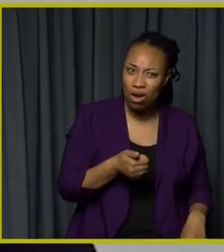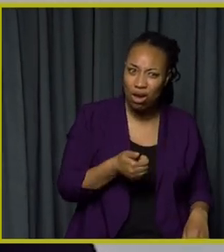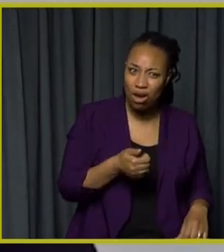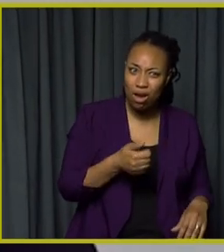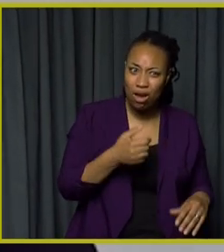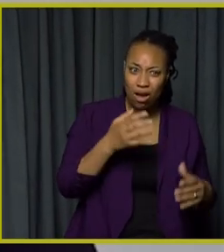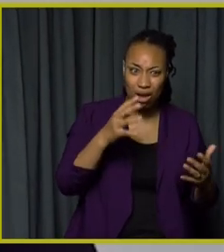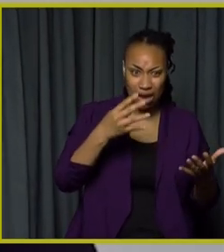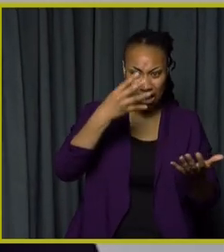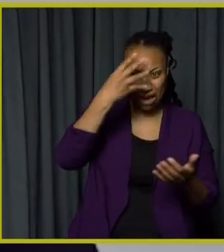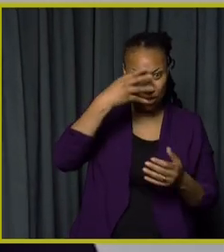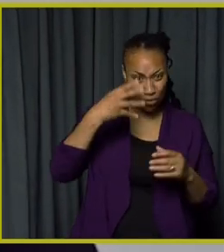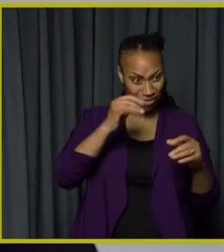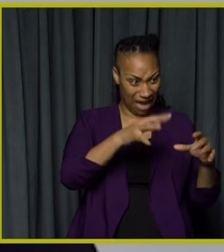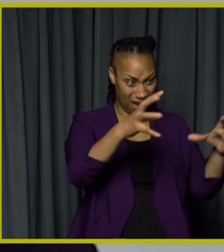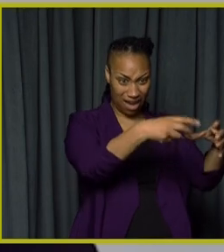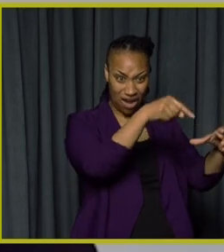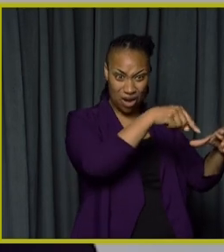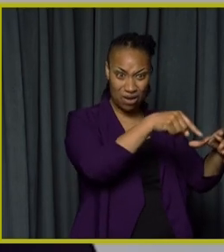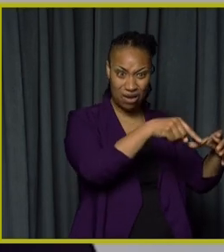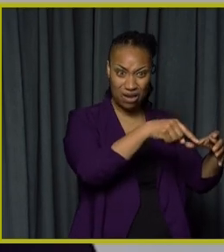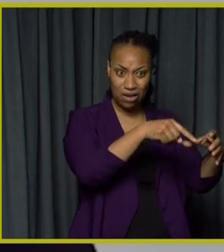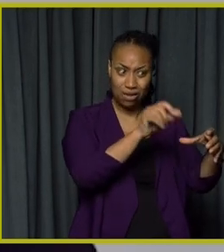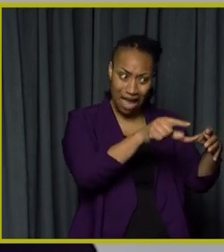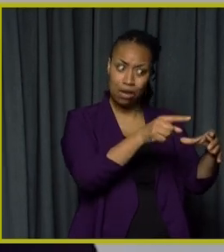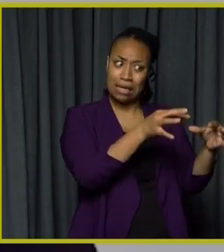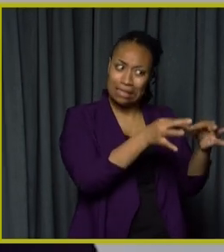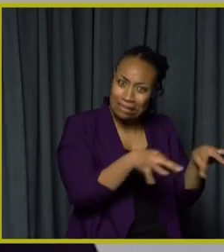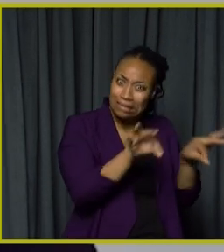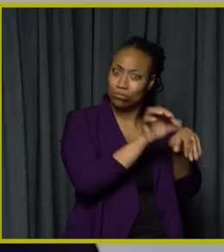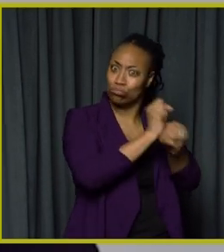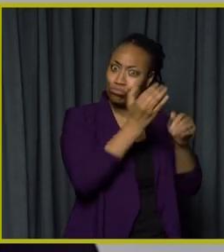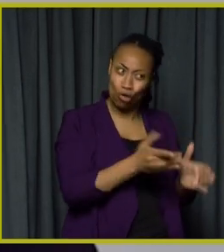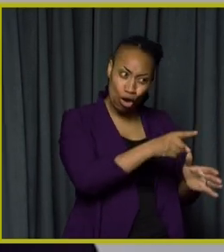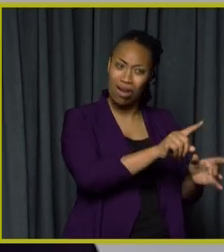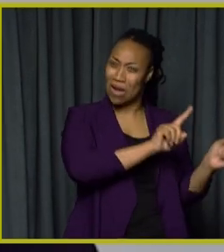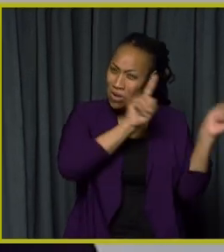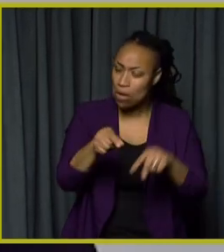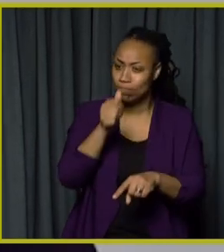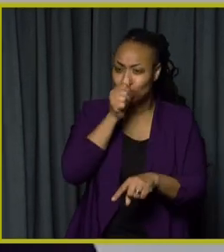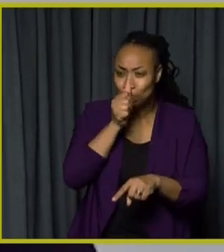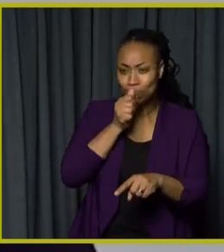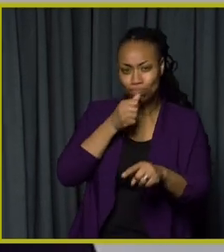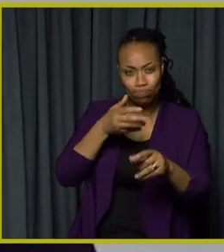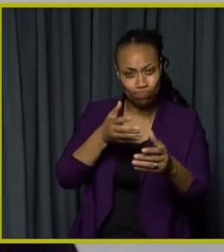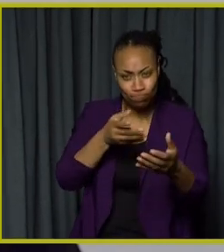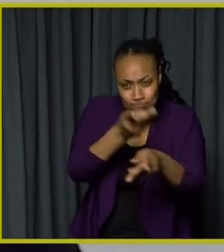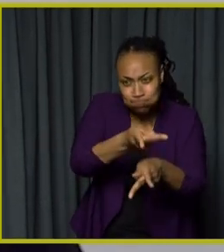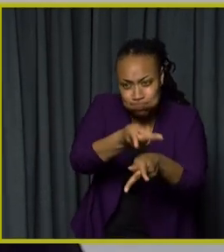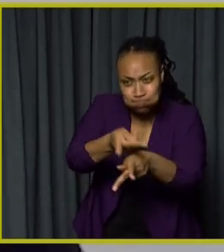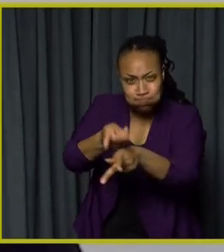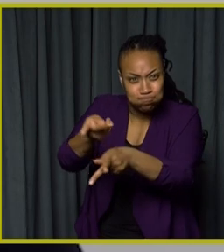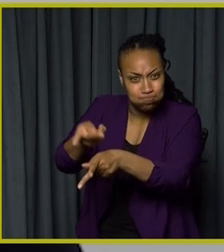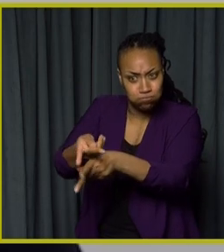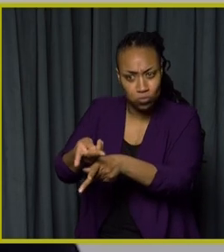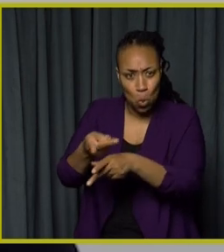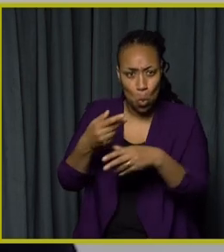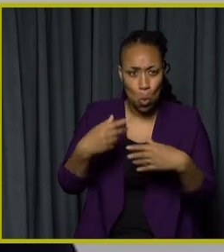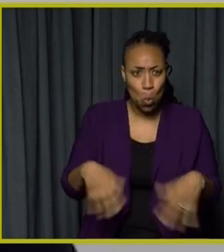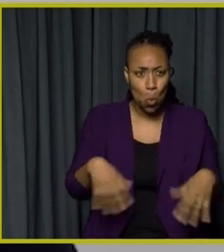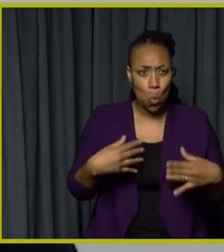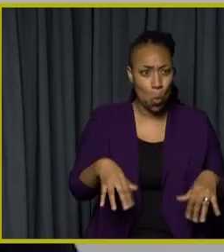workers, but yet they've been harassed and separated from their families? It is time to hear from them,